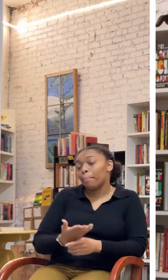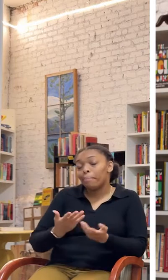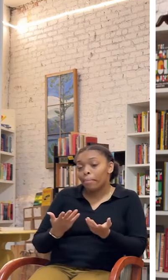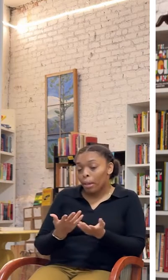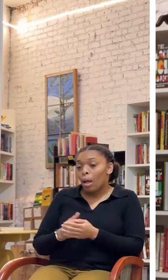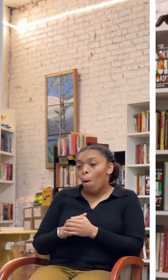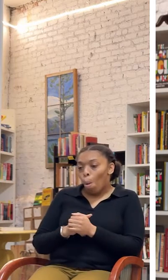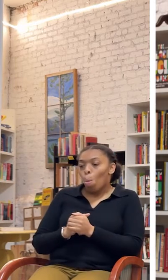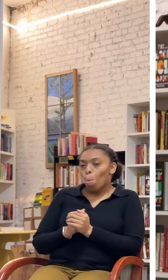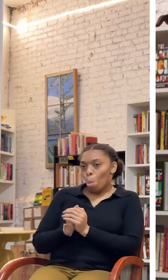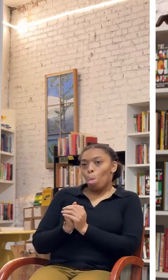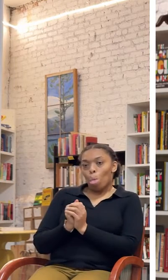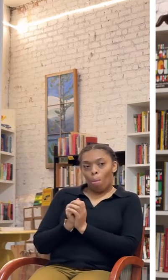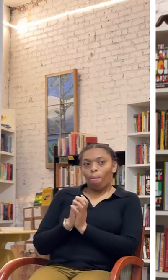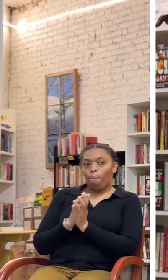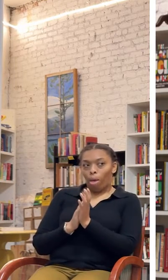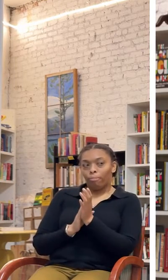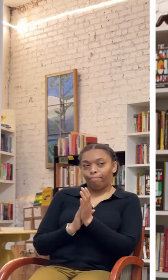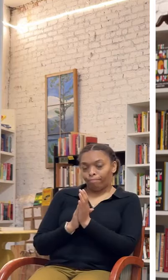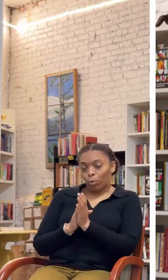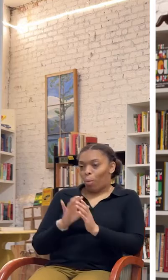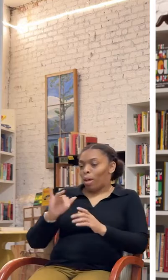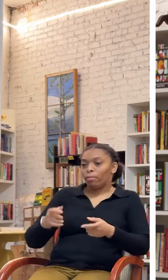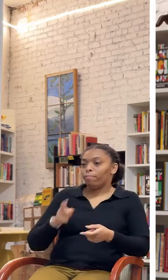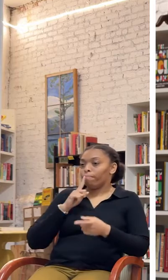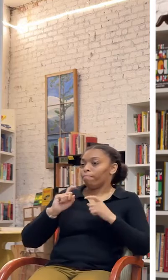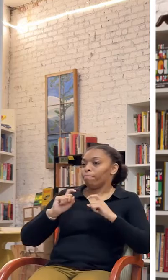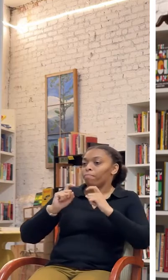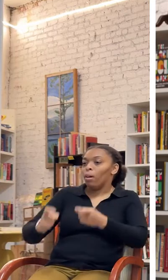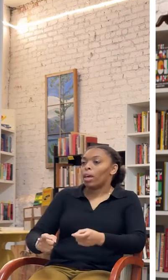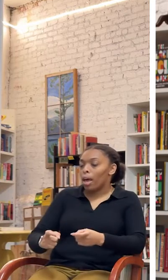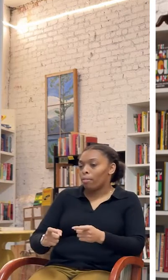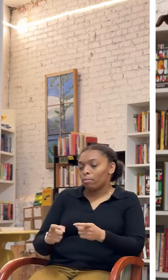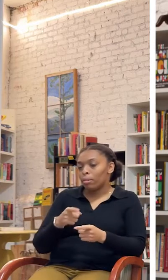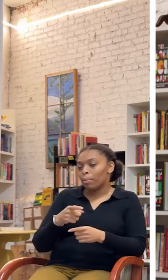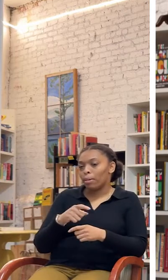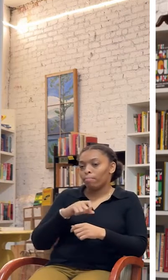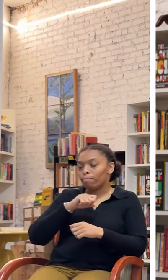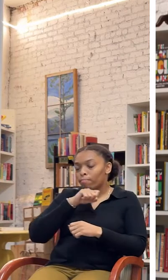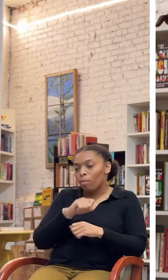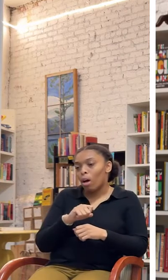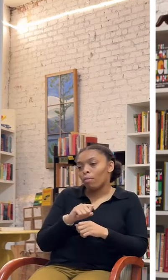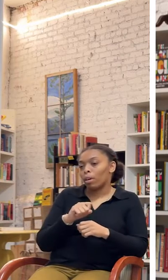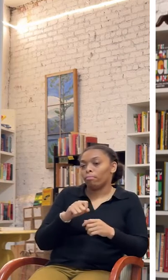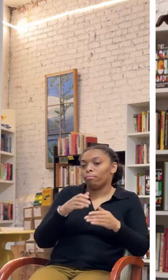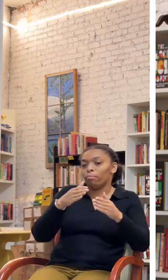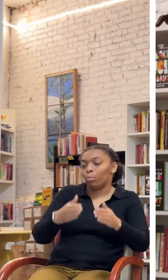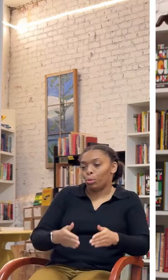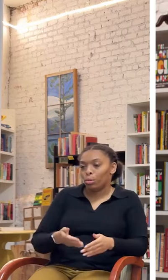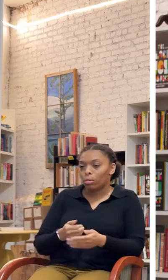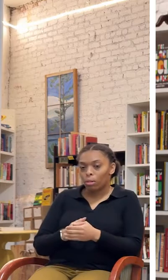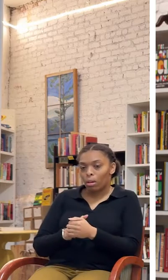other. So that is like a gift to be that loving on site, like immediately.